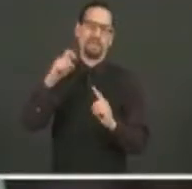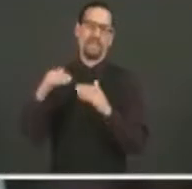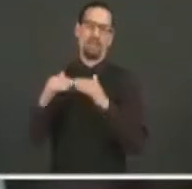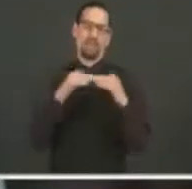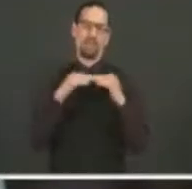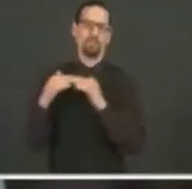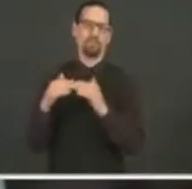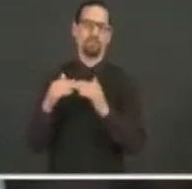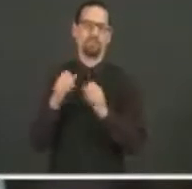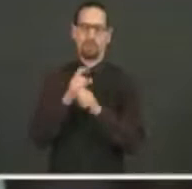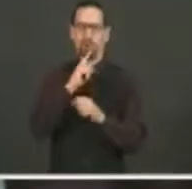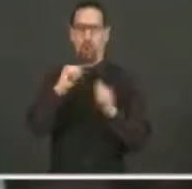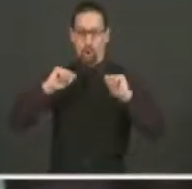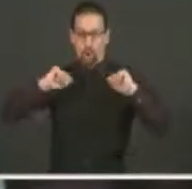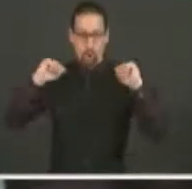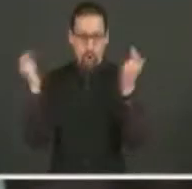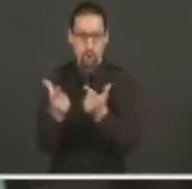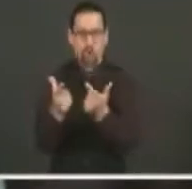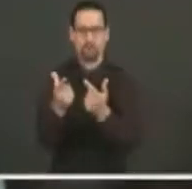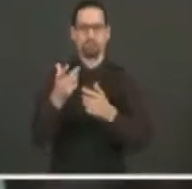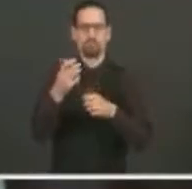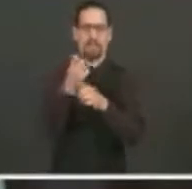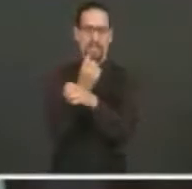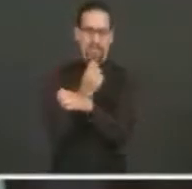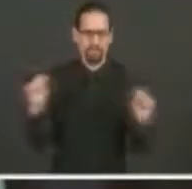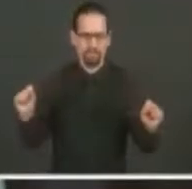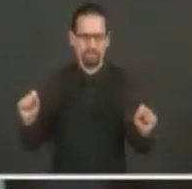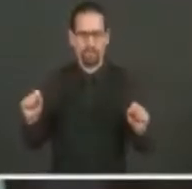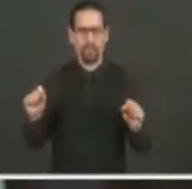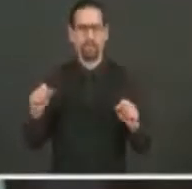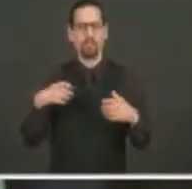secure. We're going to listen